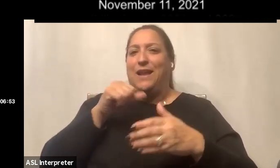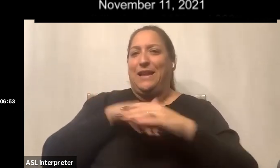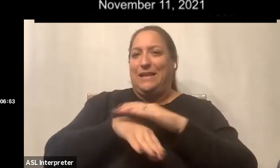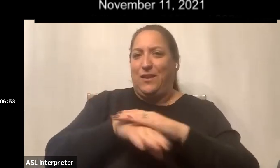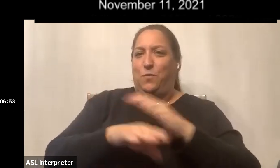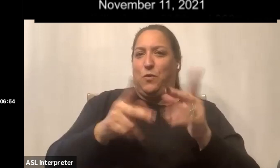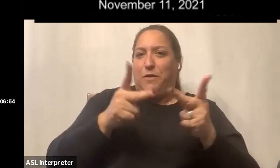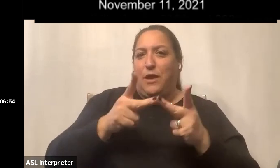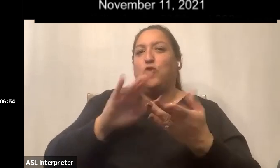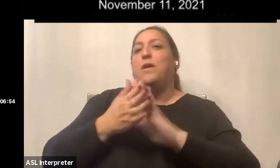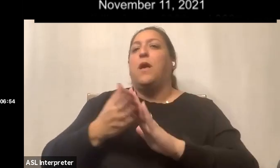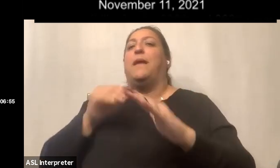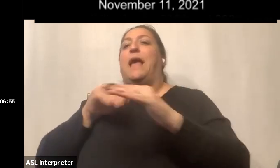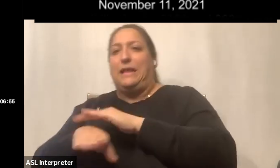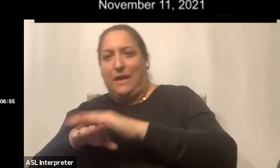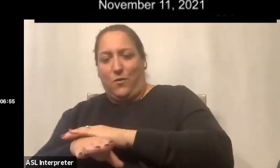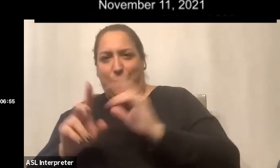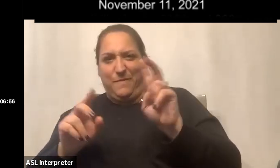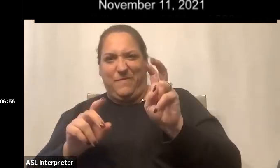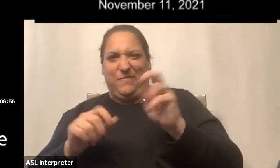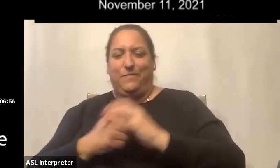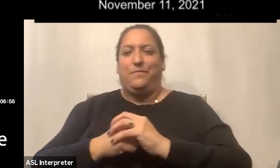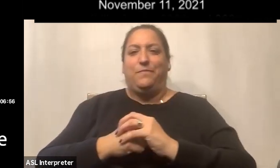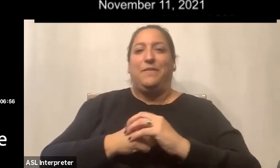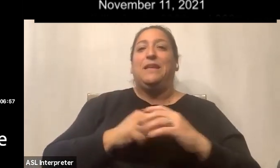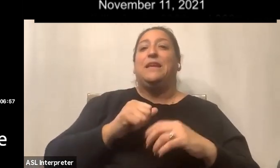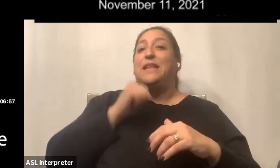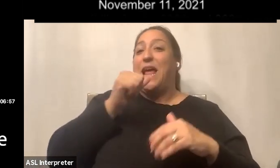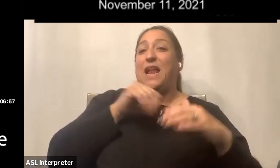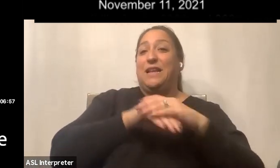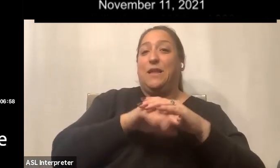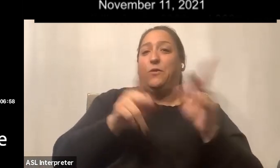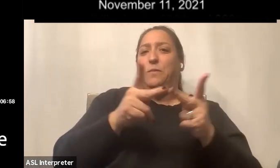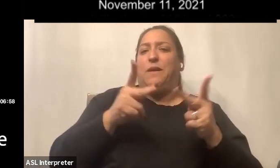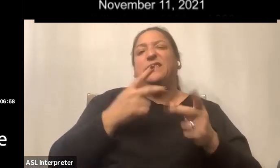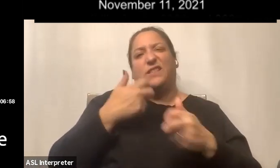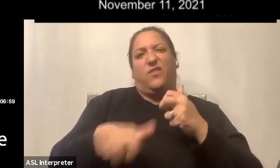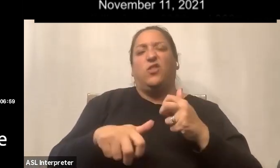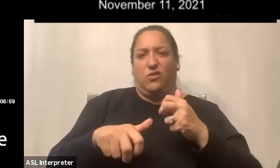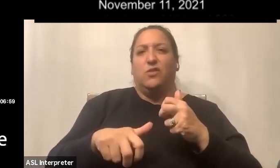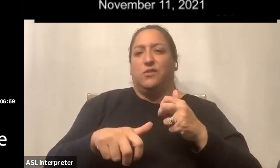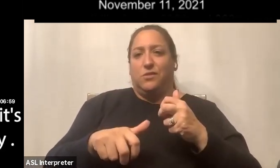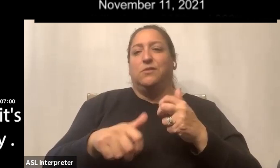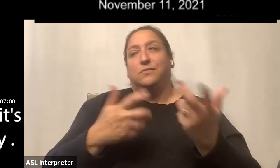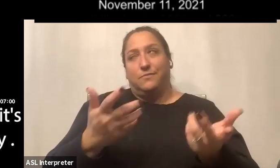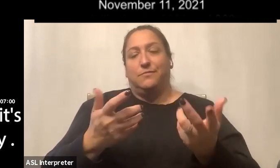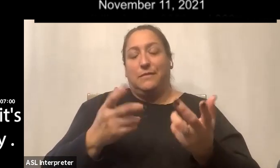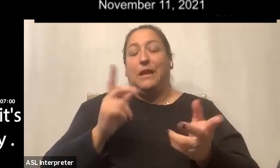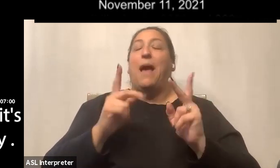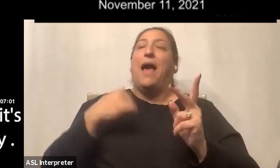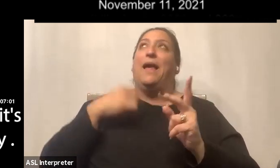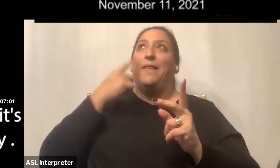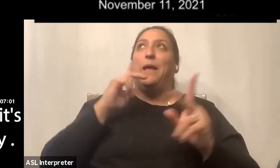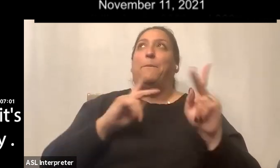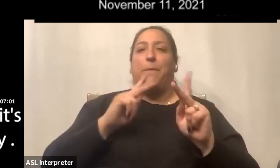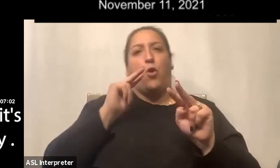accessible? Yeah. So inaccessible sites, it's difficult because one is, well, I think people are